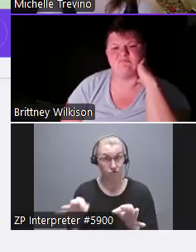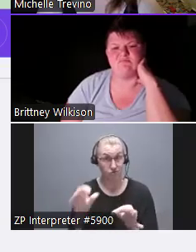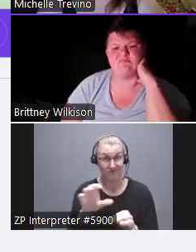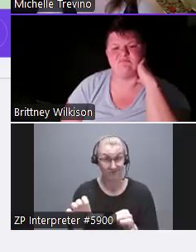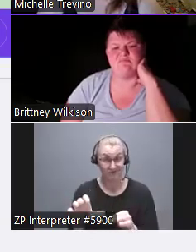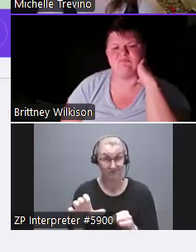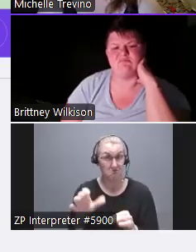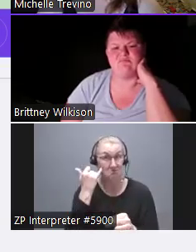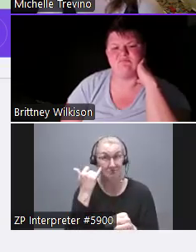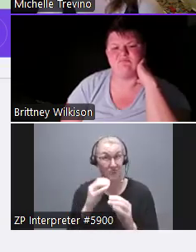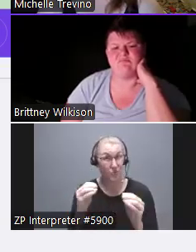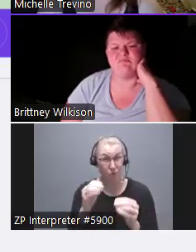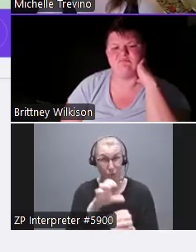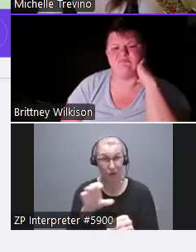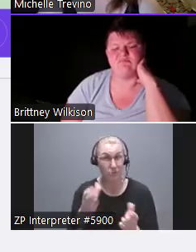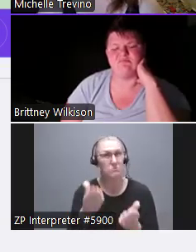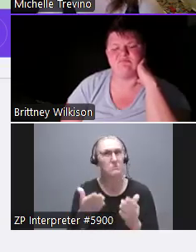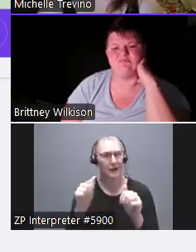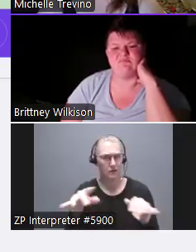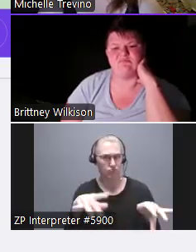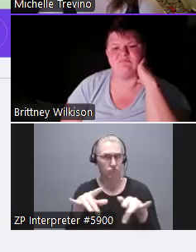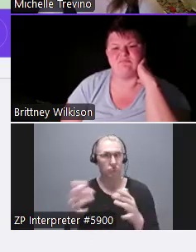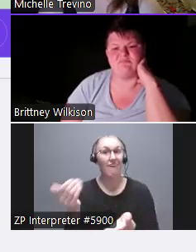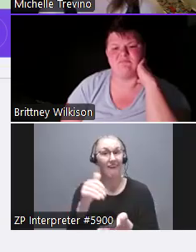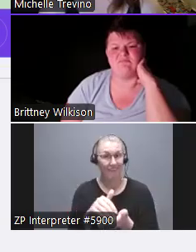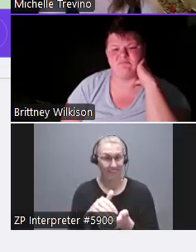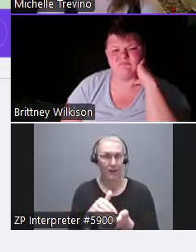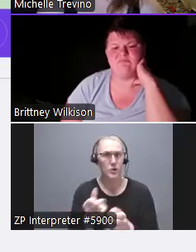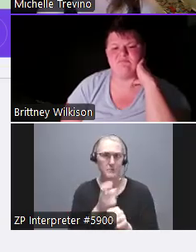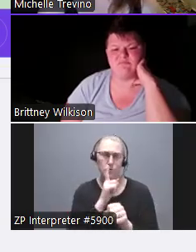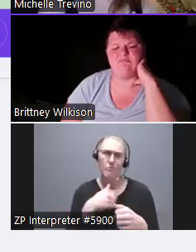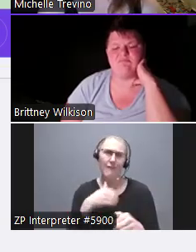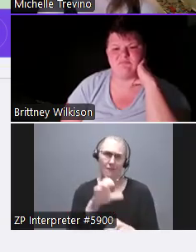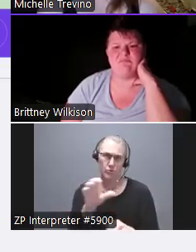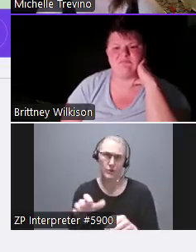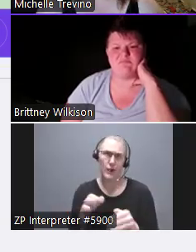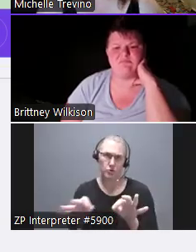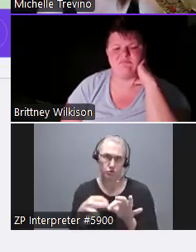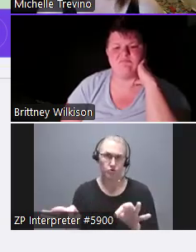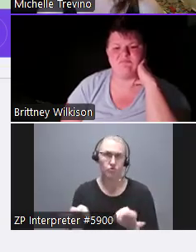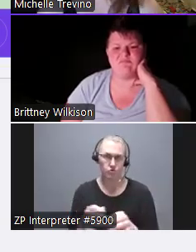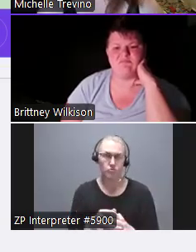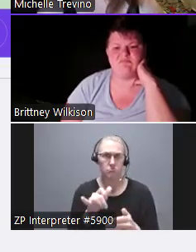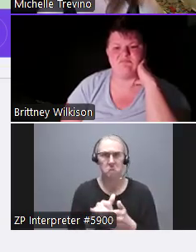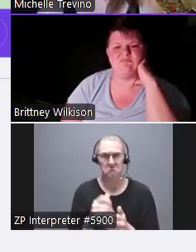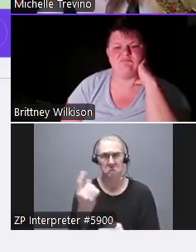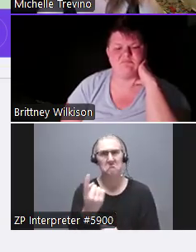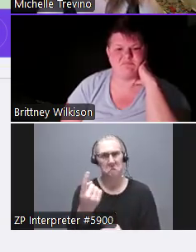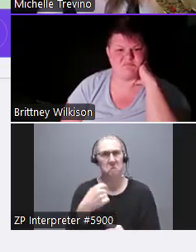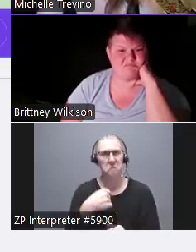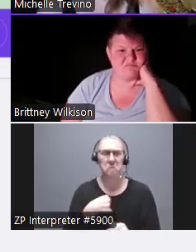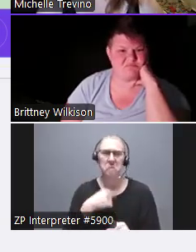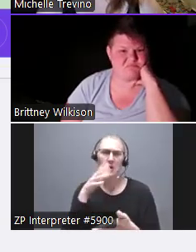maybe re-record them and put them to where they have captions. That will be something that I'll need to make a note